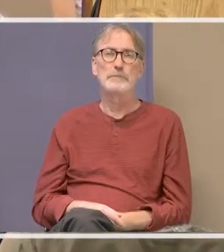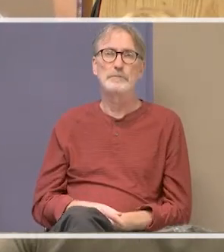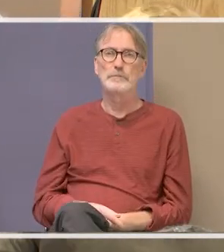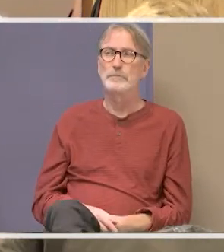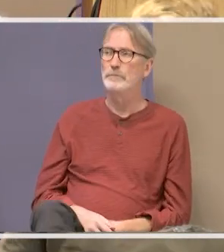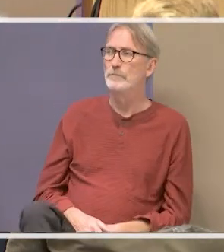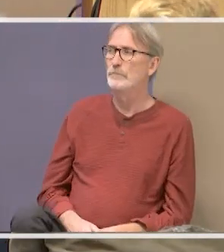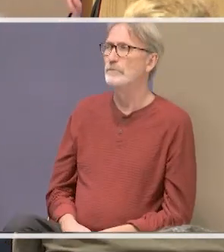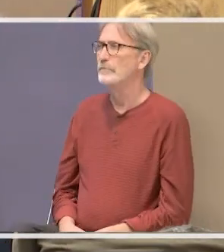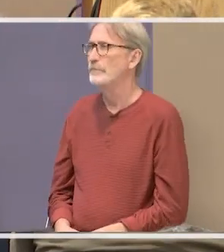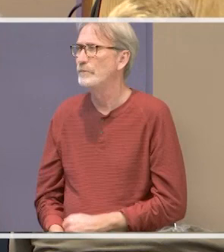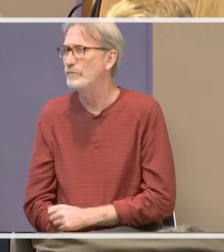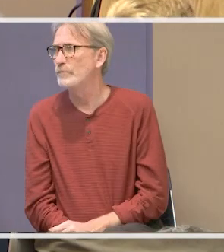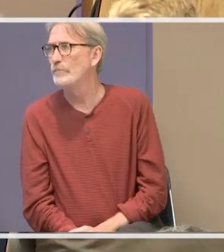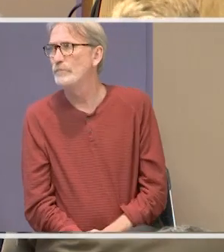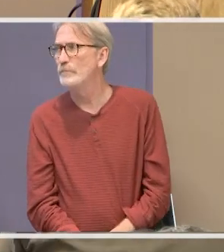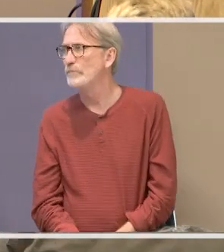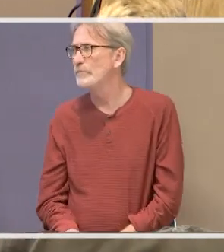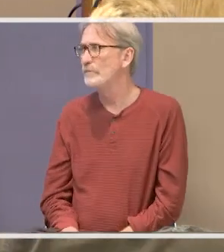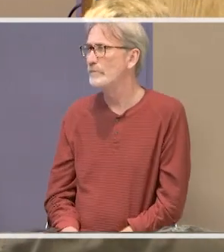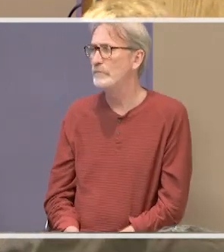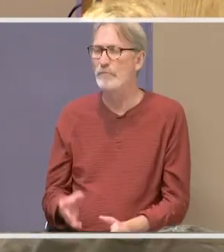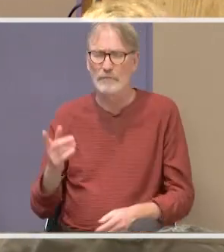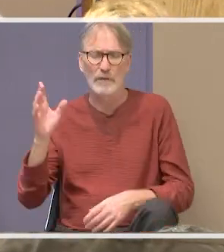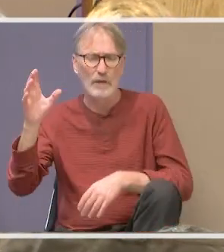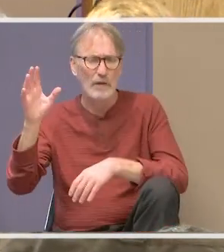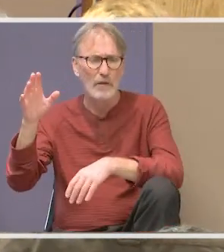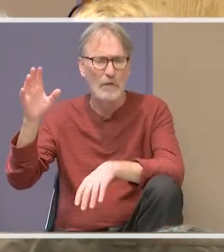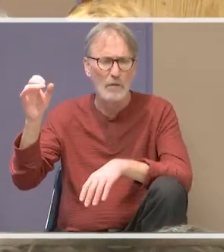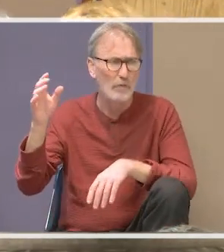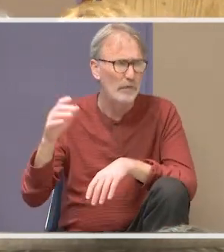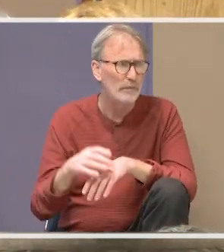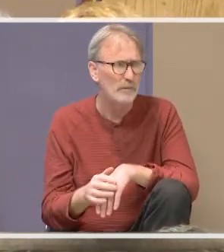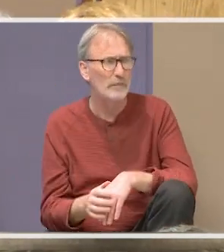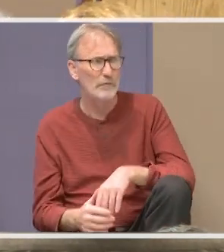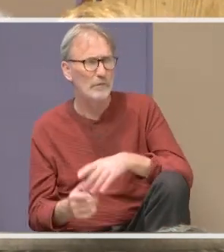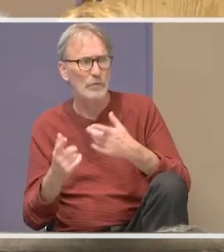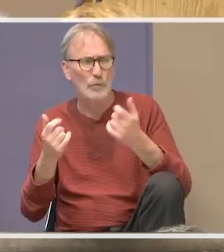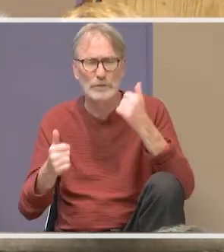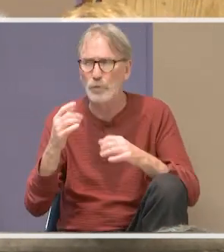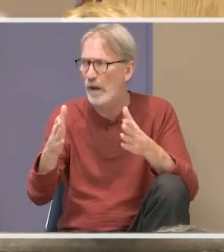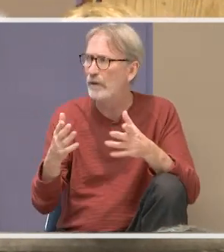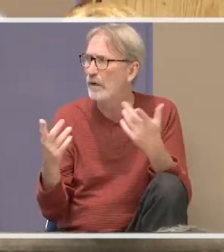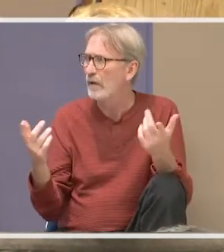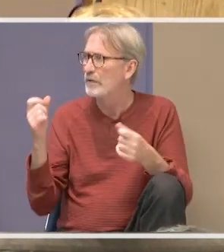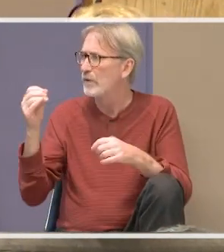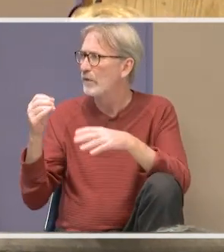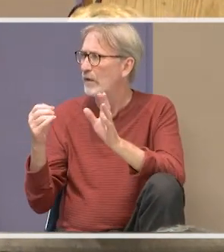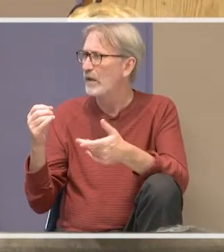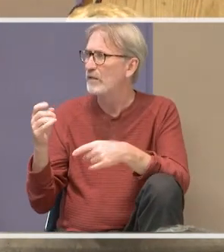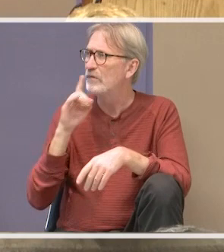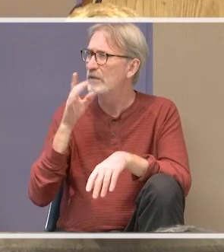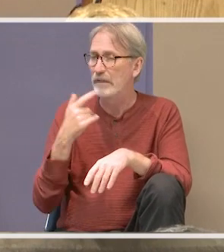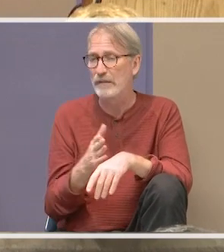what that was. Like, are they coming down off the sidewalk? Or the shared use path ends, they turn in, they go around the trees, they